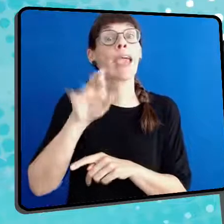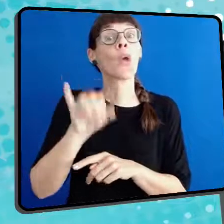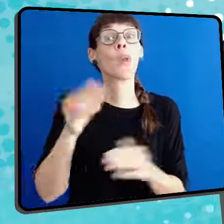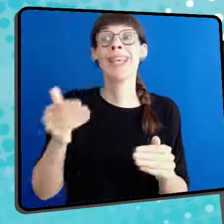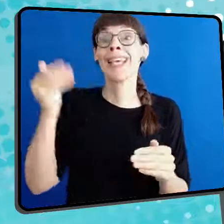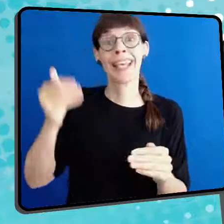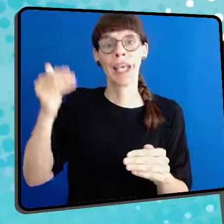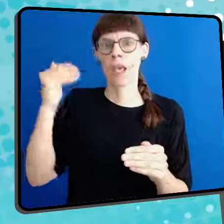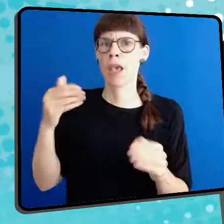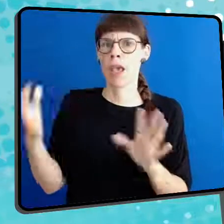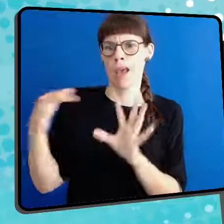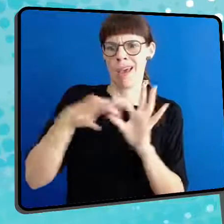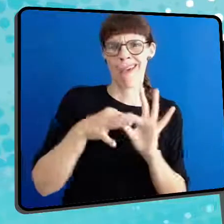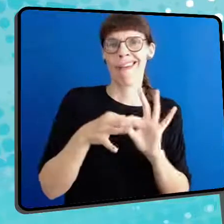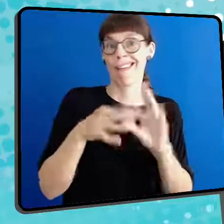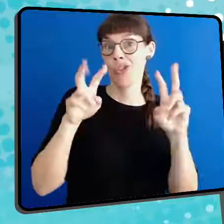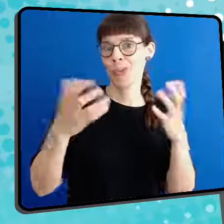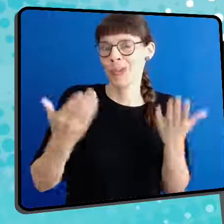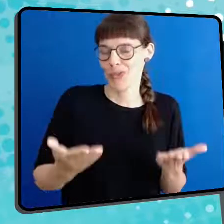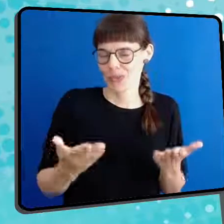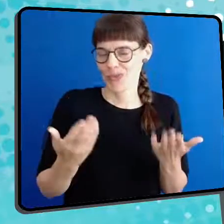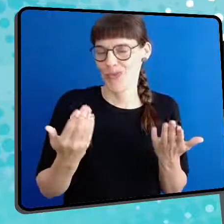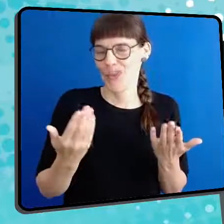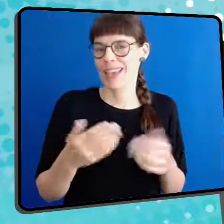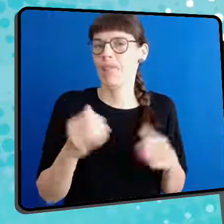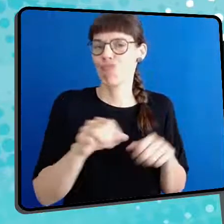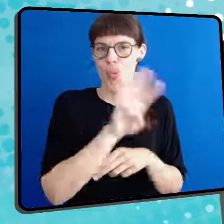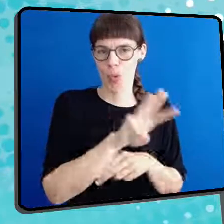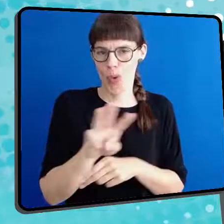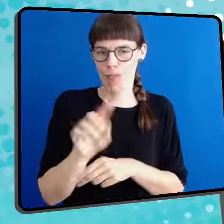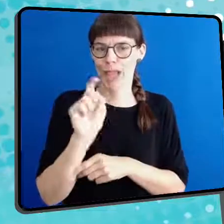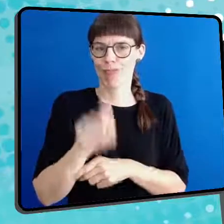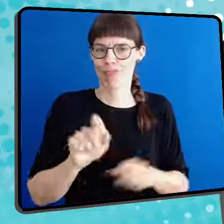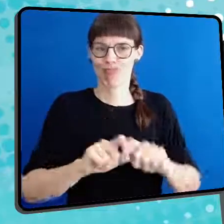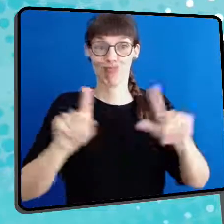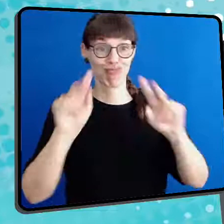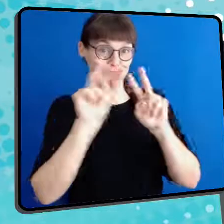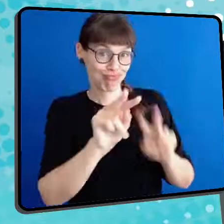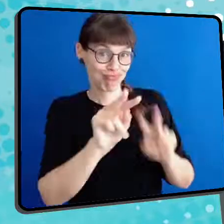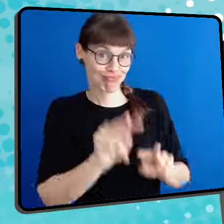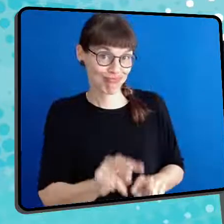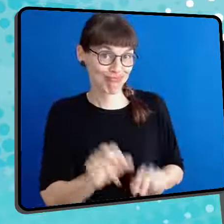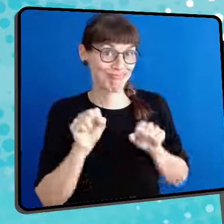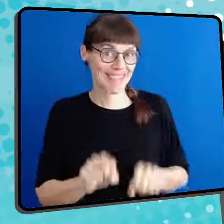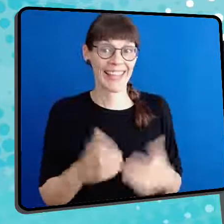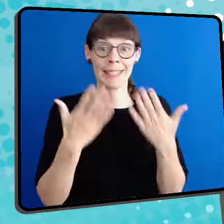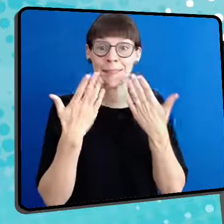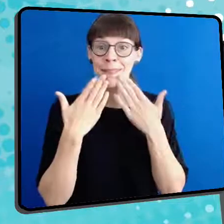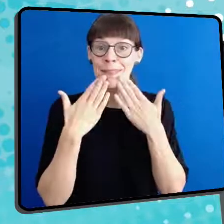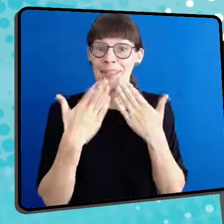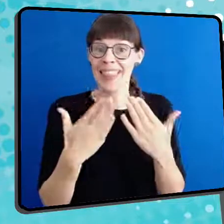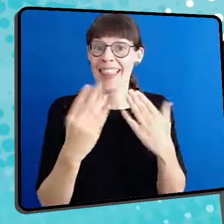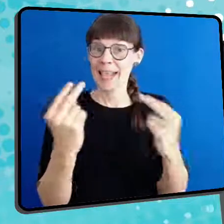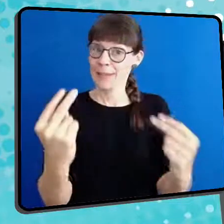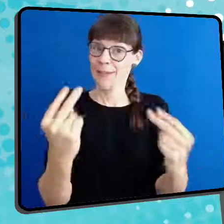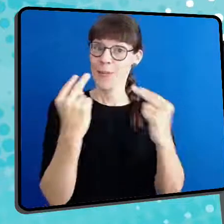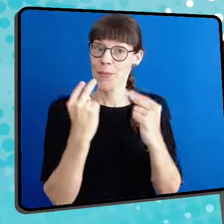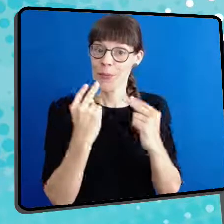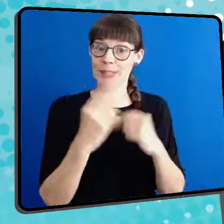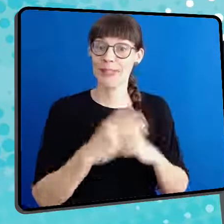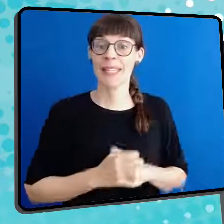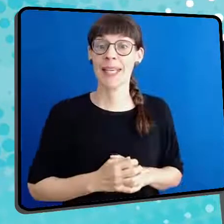one, go to abitofai.show. And that's all from us. Thanks so much for watching.